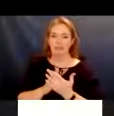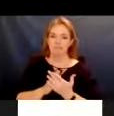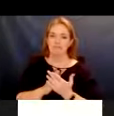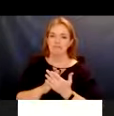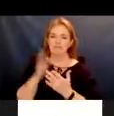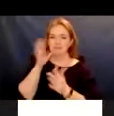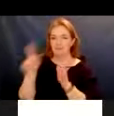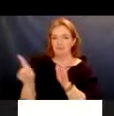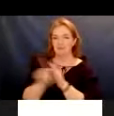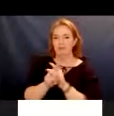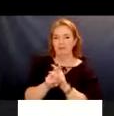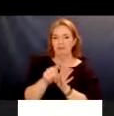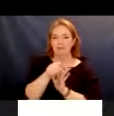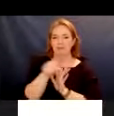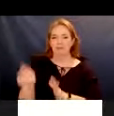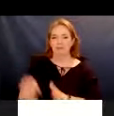Um,